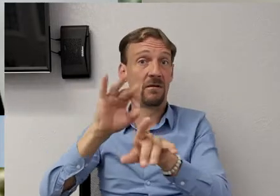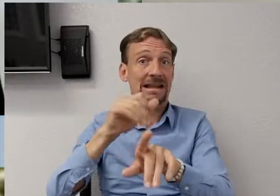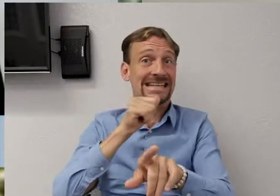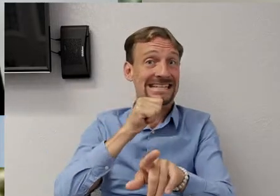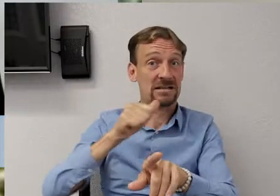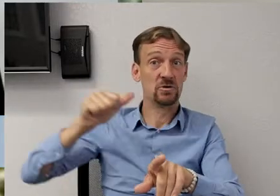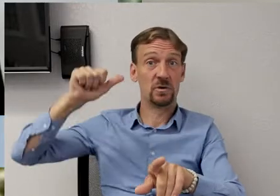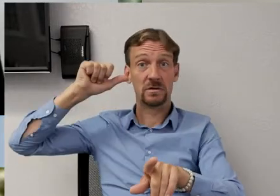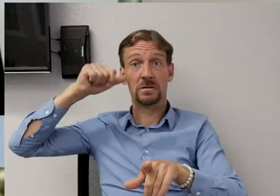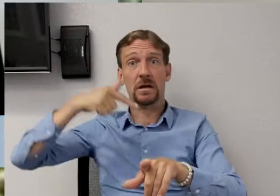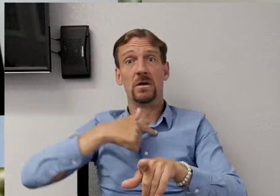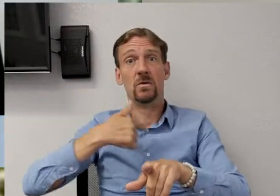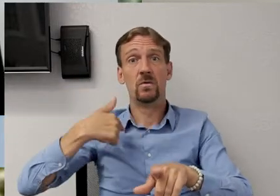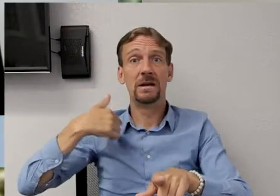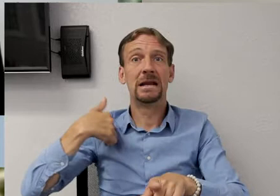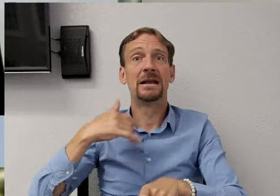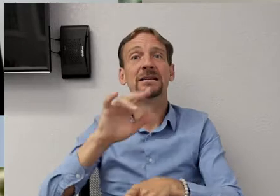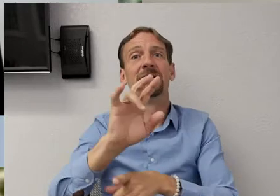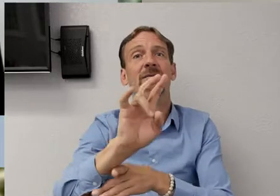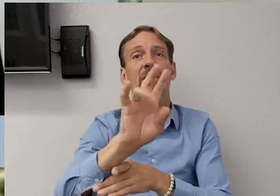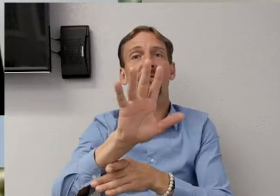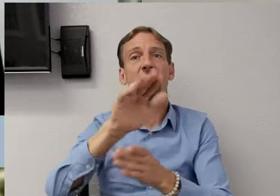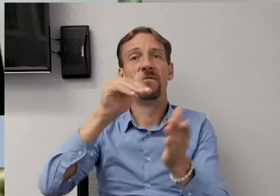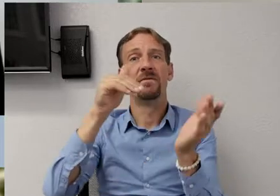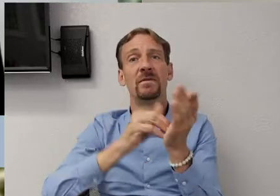we had